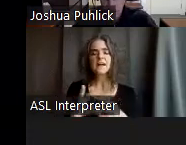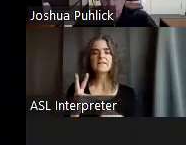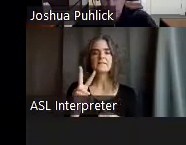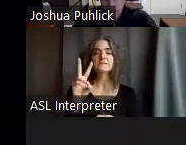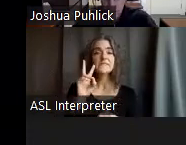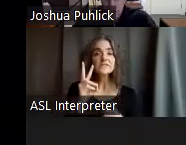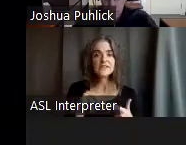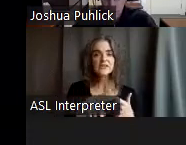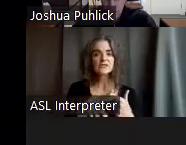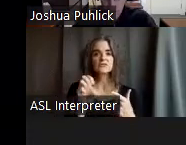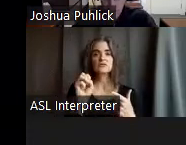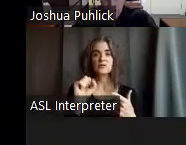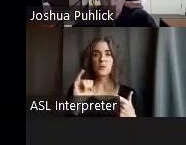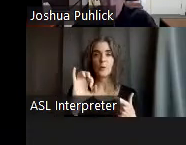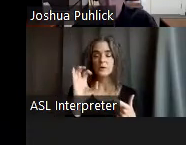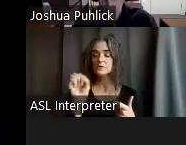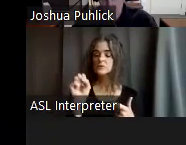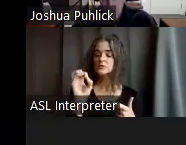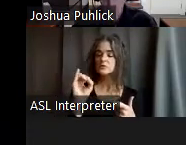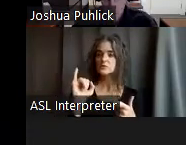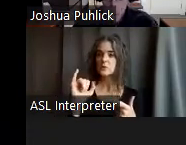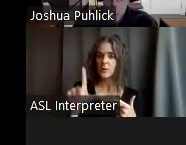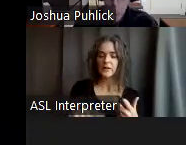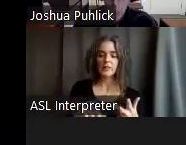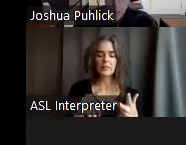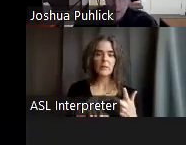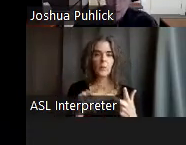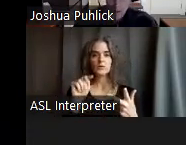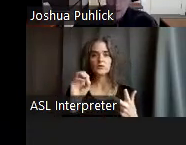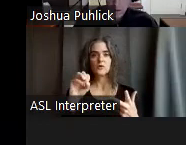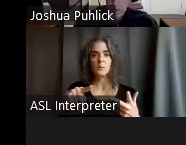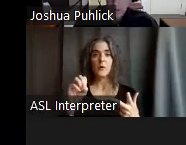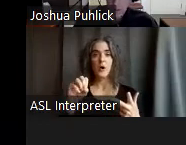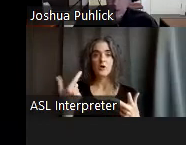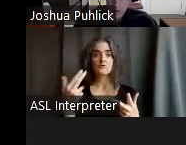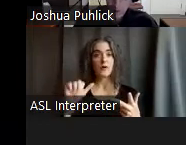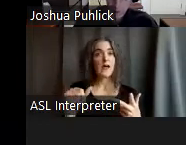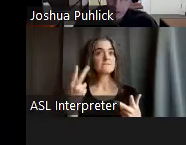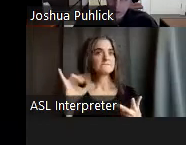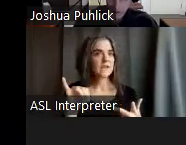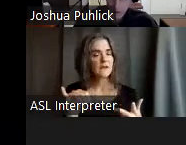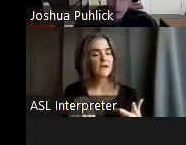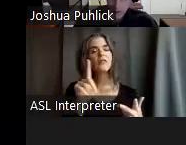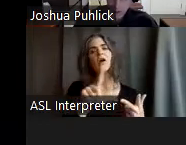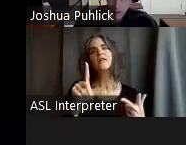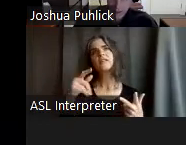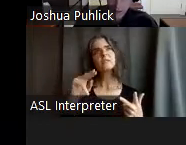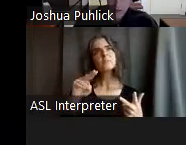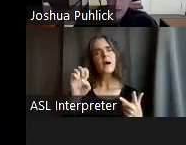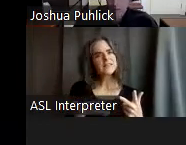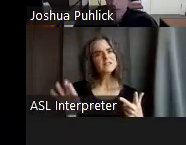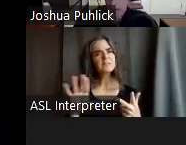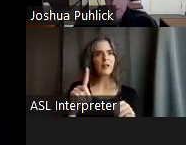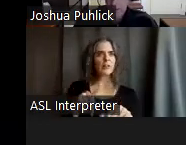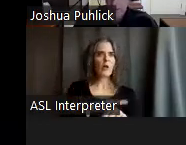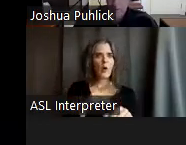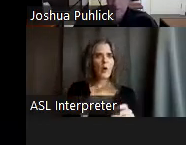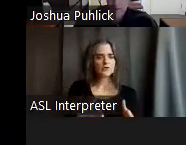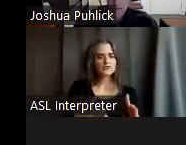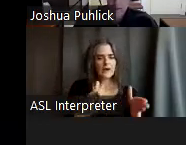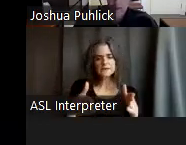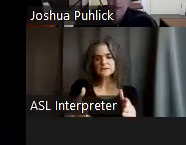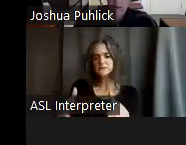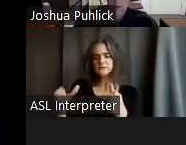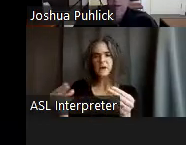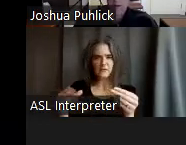and topography. I think of longleaf pine as being part of large tracts of land that are widely